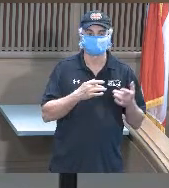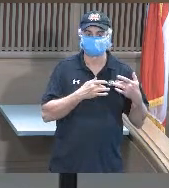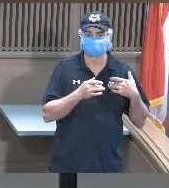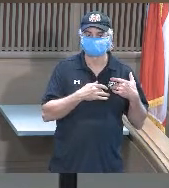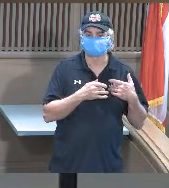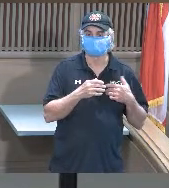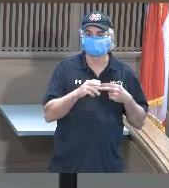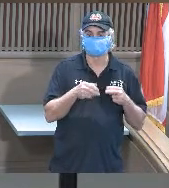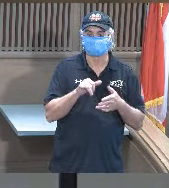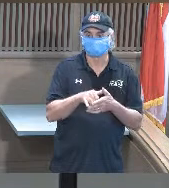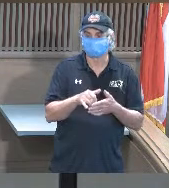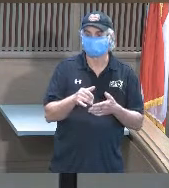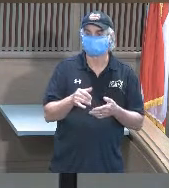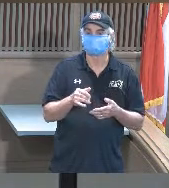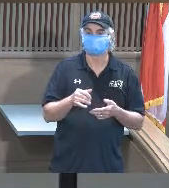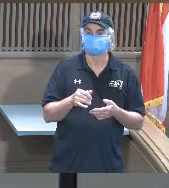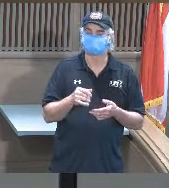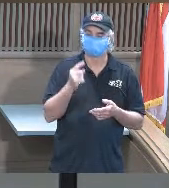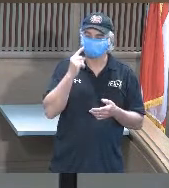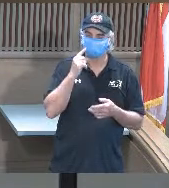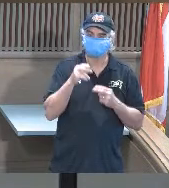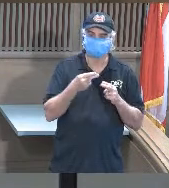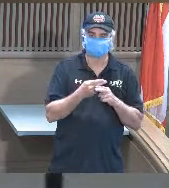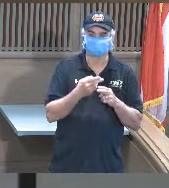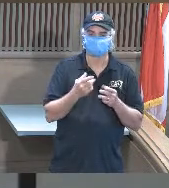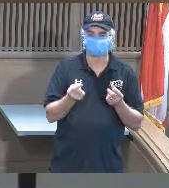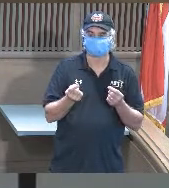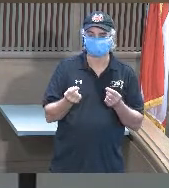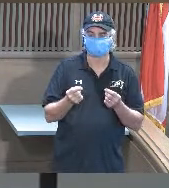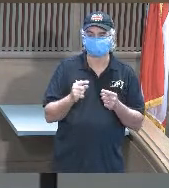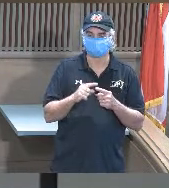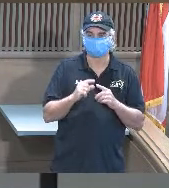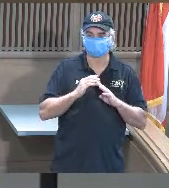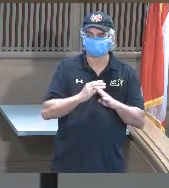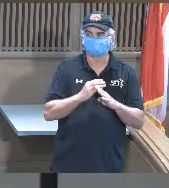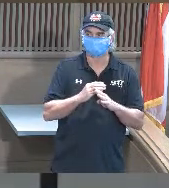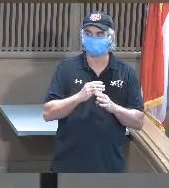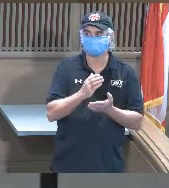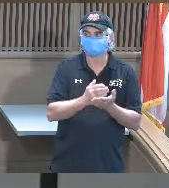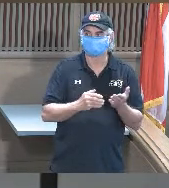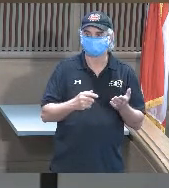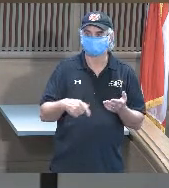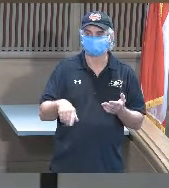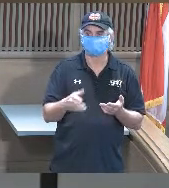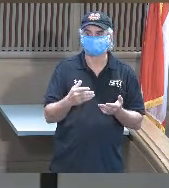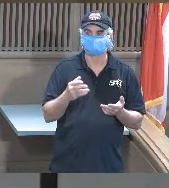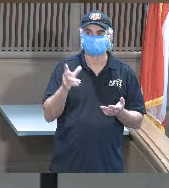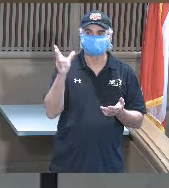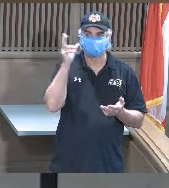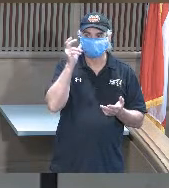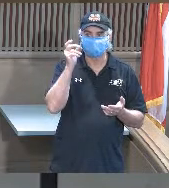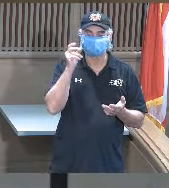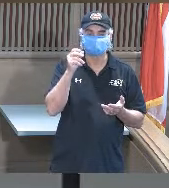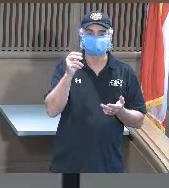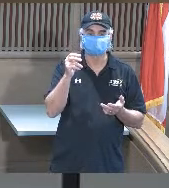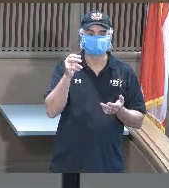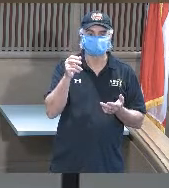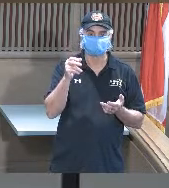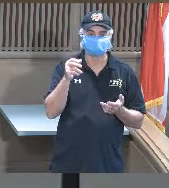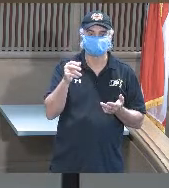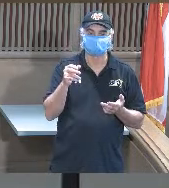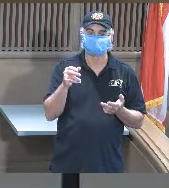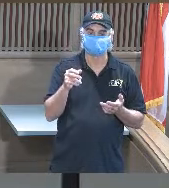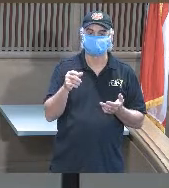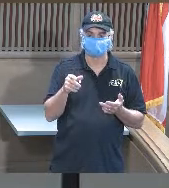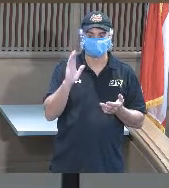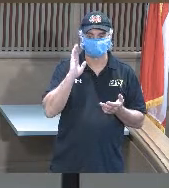that number. Some people who are listening to this presentation today may be among the new cases